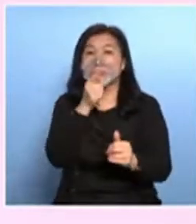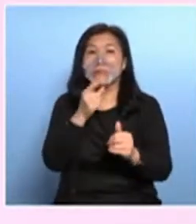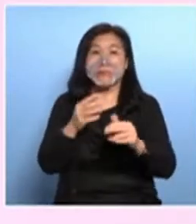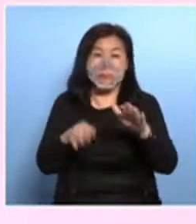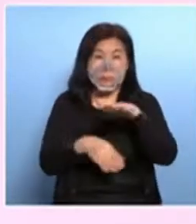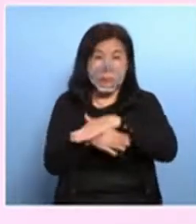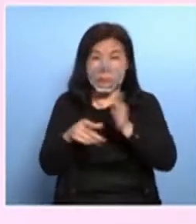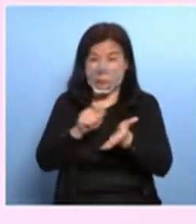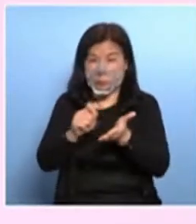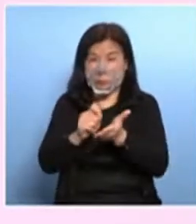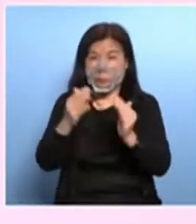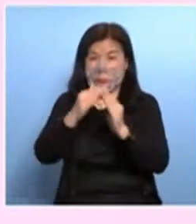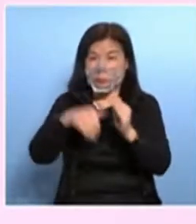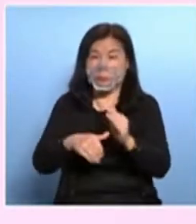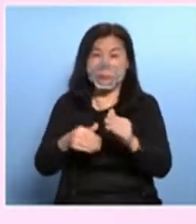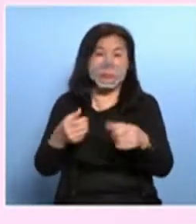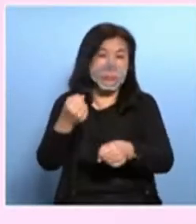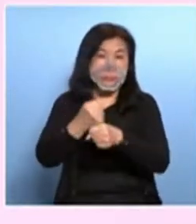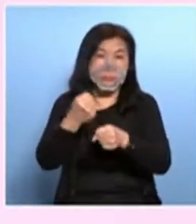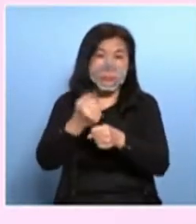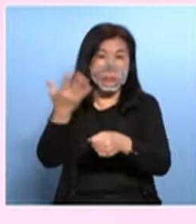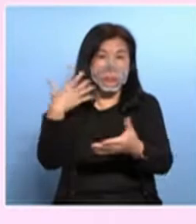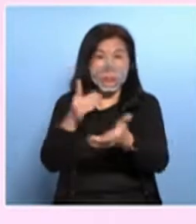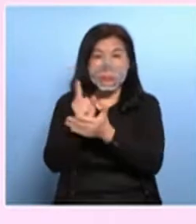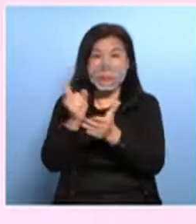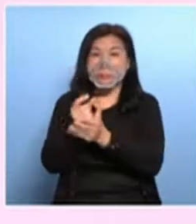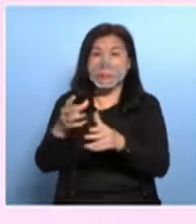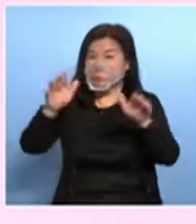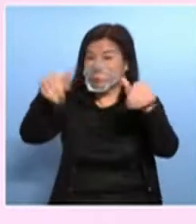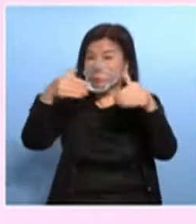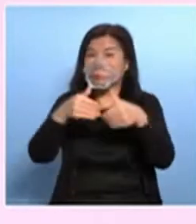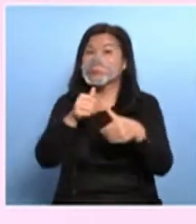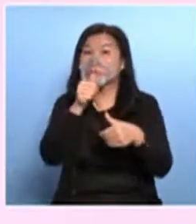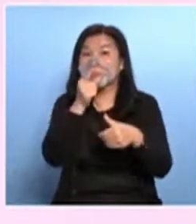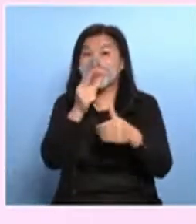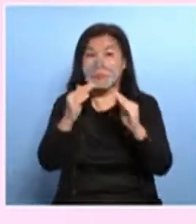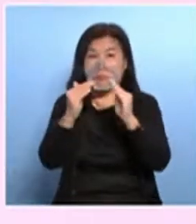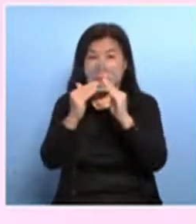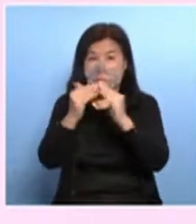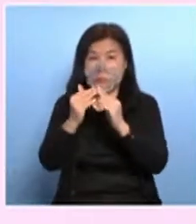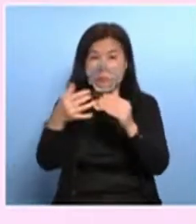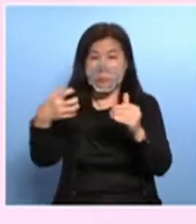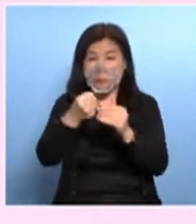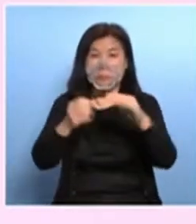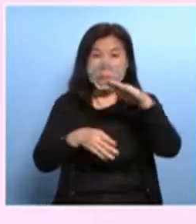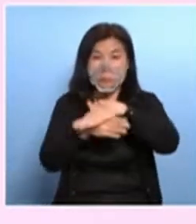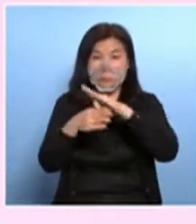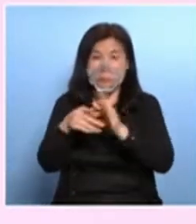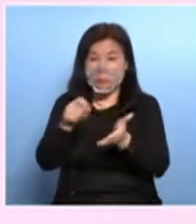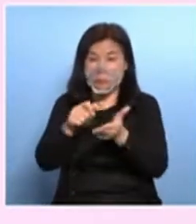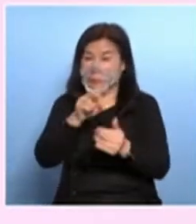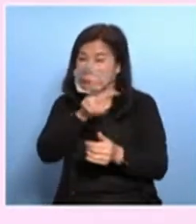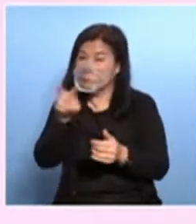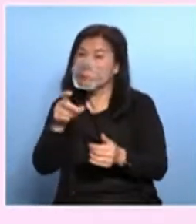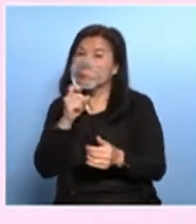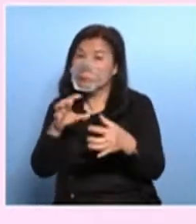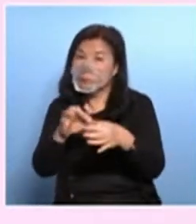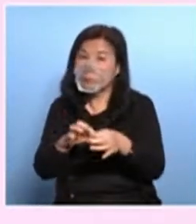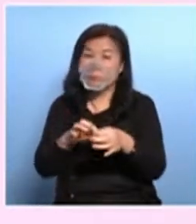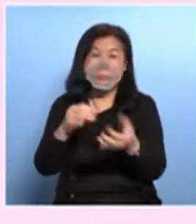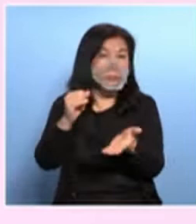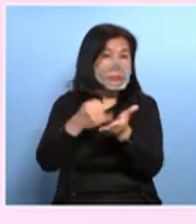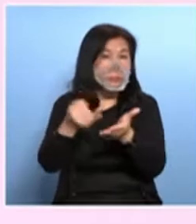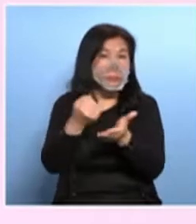Development of family office business. In my last budget, I proposed to review the relevant tax arrangements with the aim of further attracting